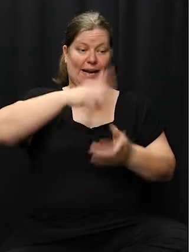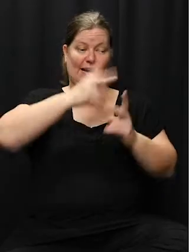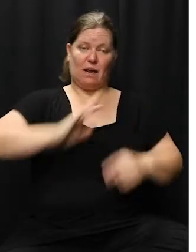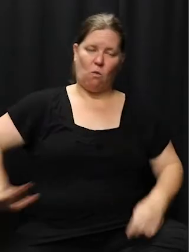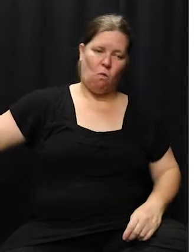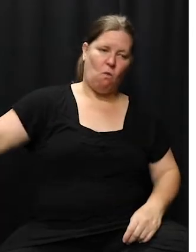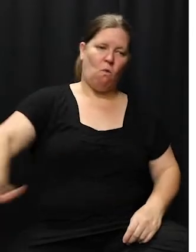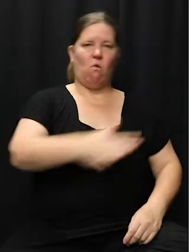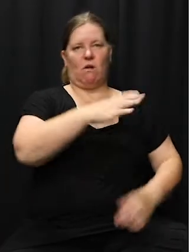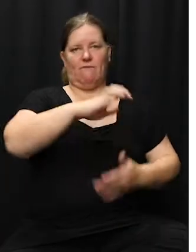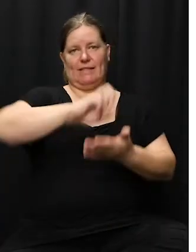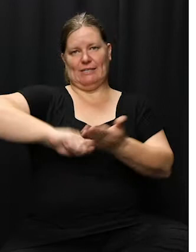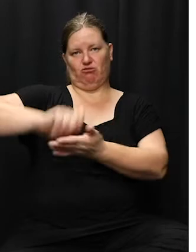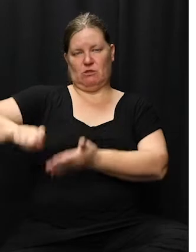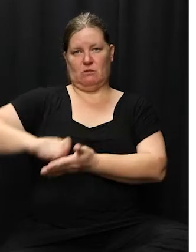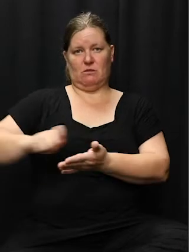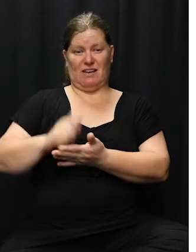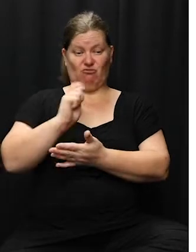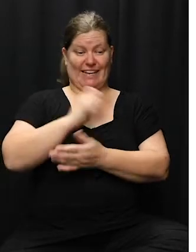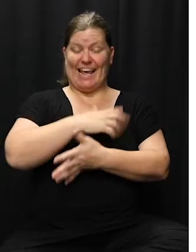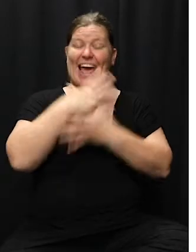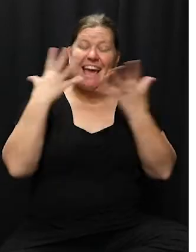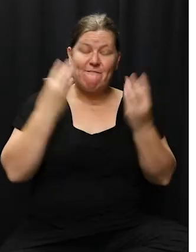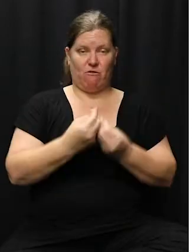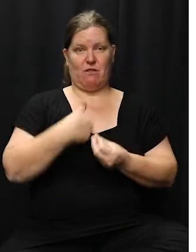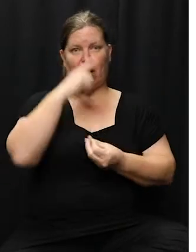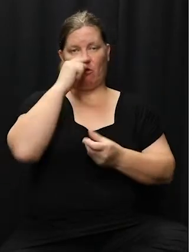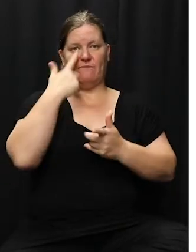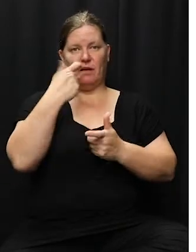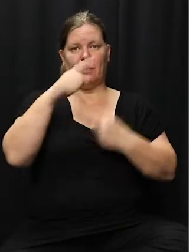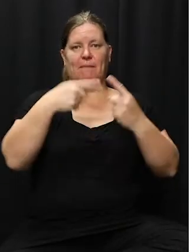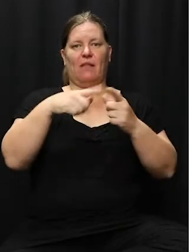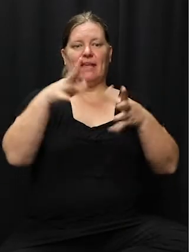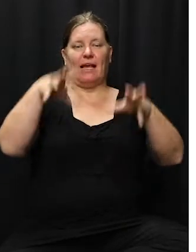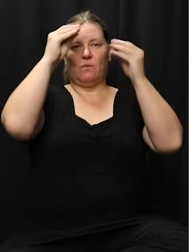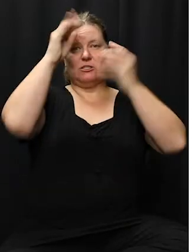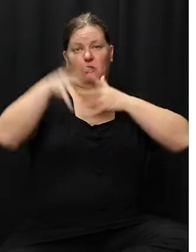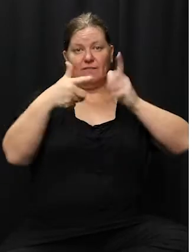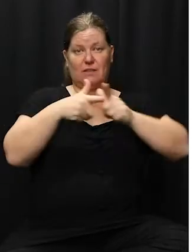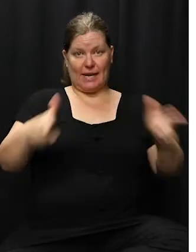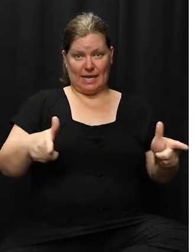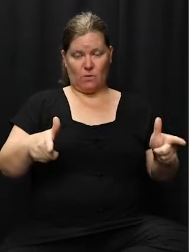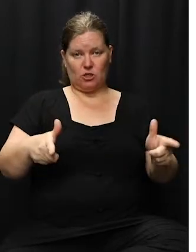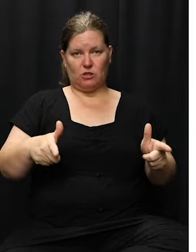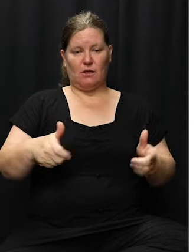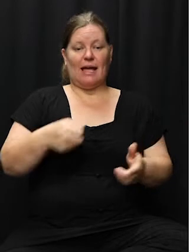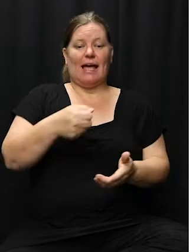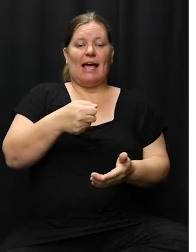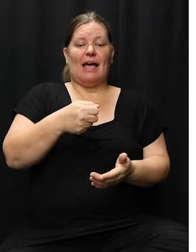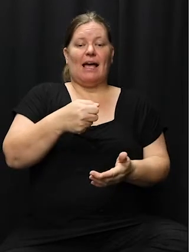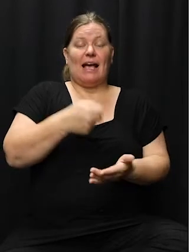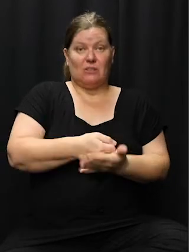again everything, all of the literature that I could find about the acquisition of sign language,